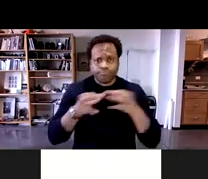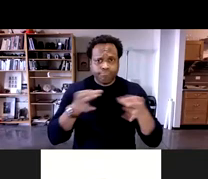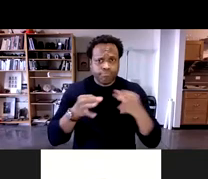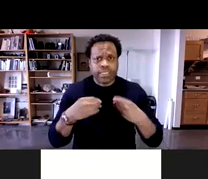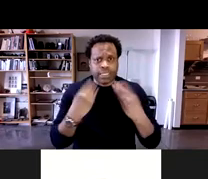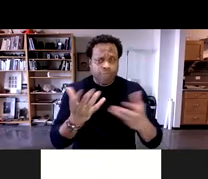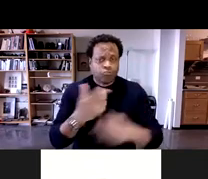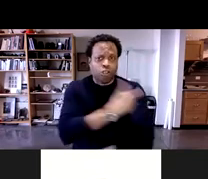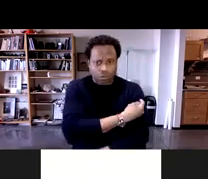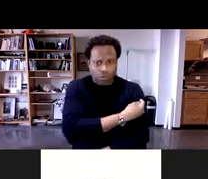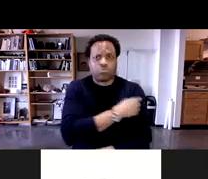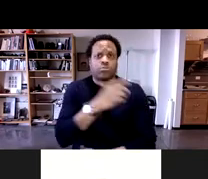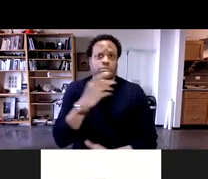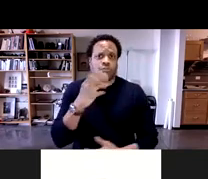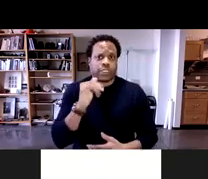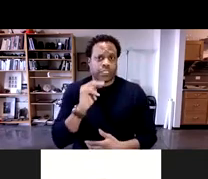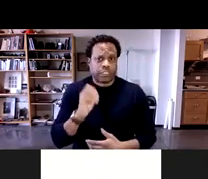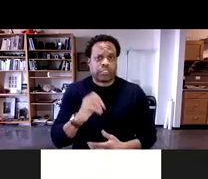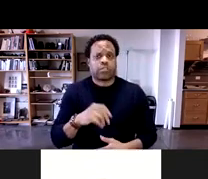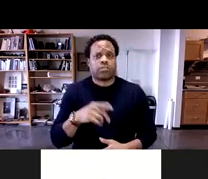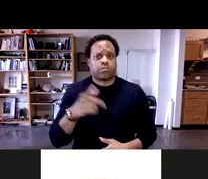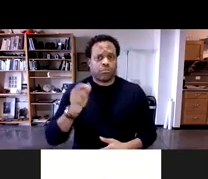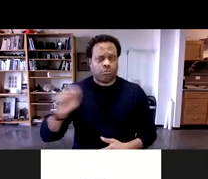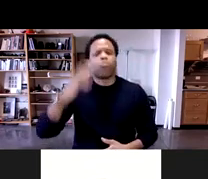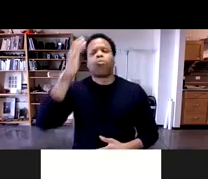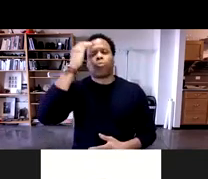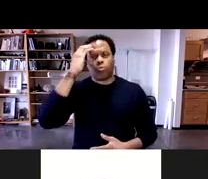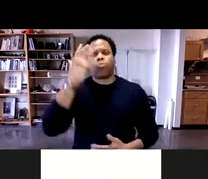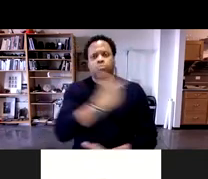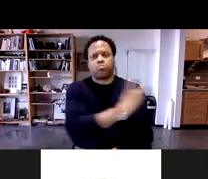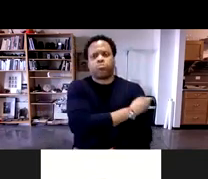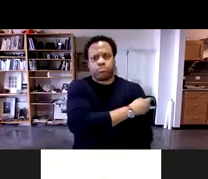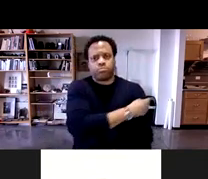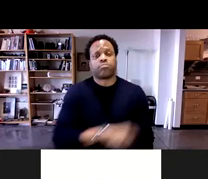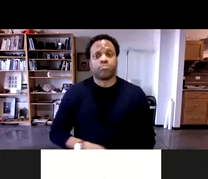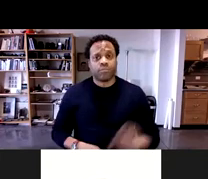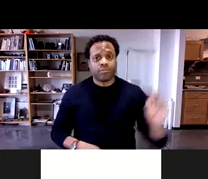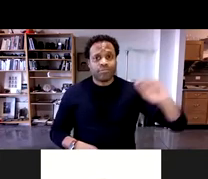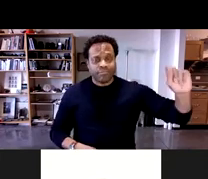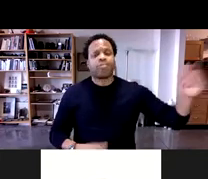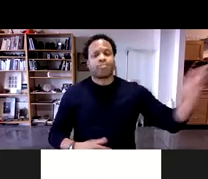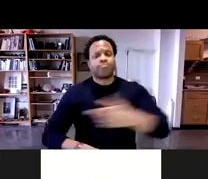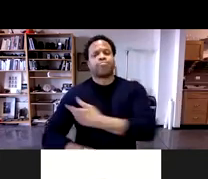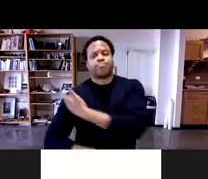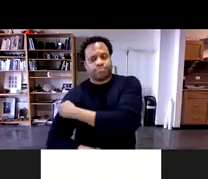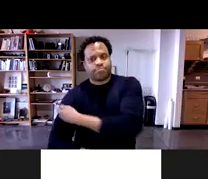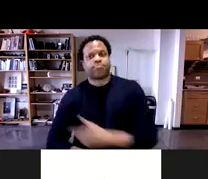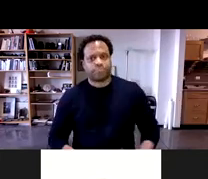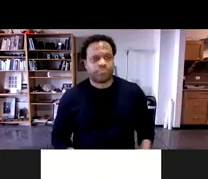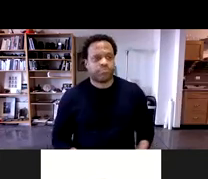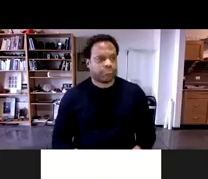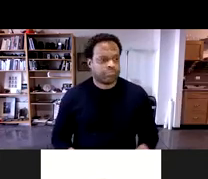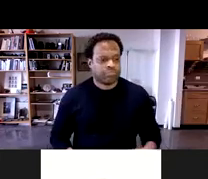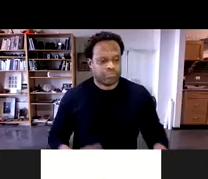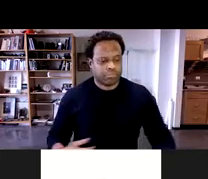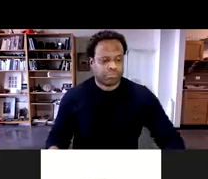You know, like for example, whenever you are getting the vaccine or any vaccine, they may ask, okay, you write with your right hand, so you might want to get the